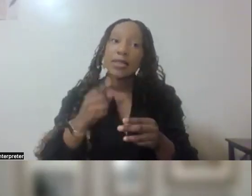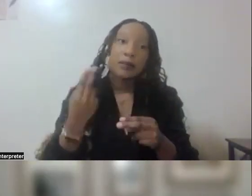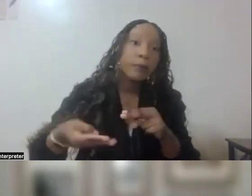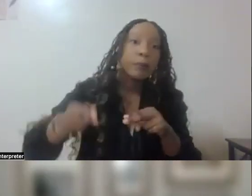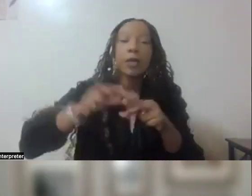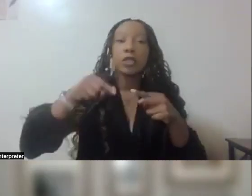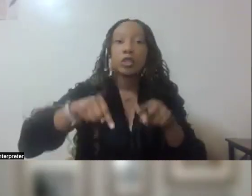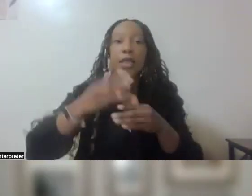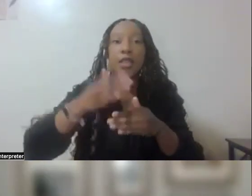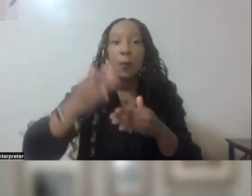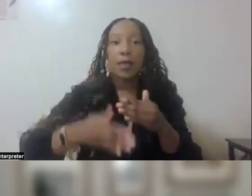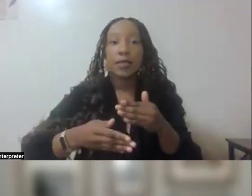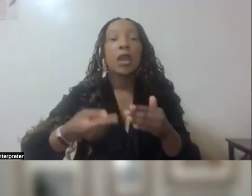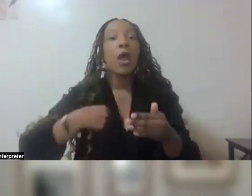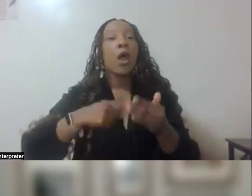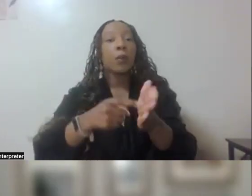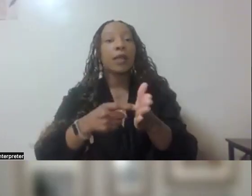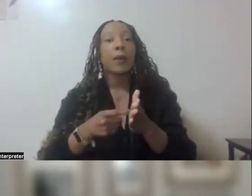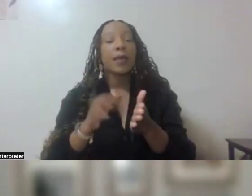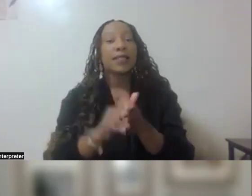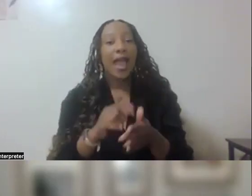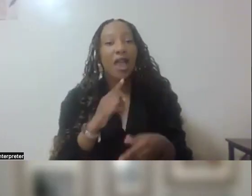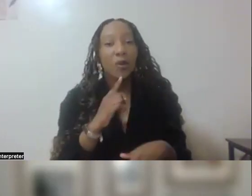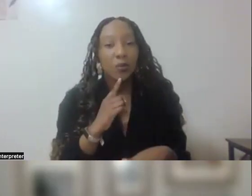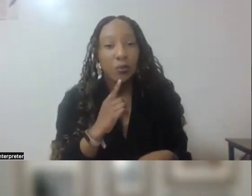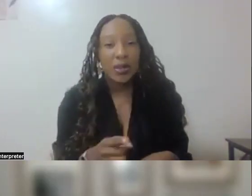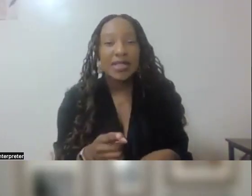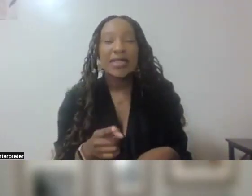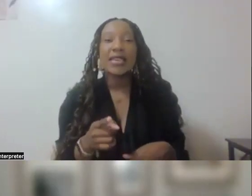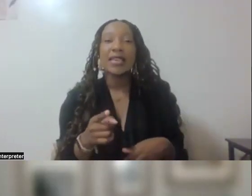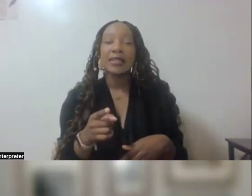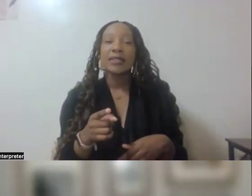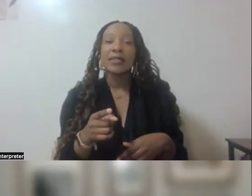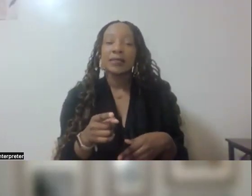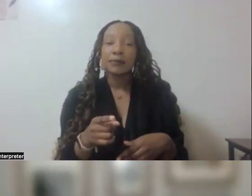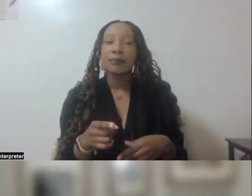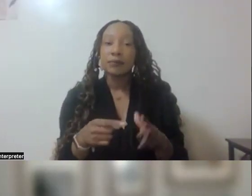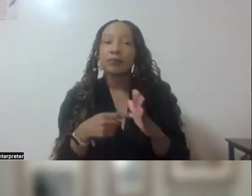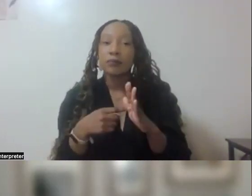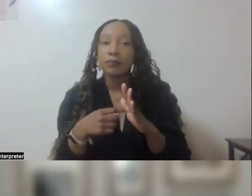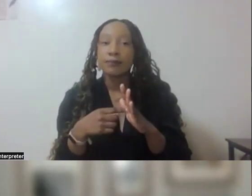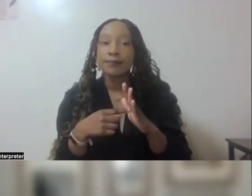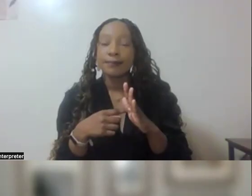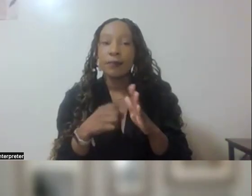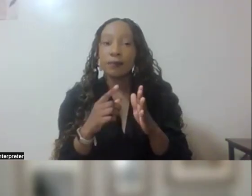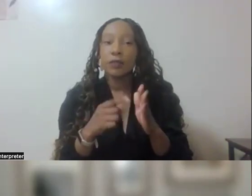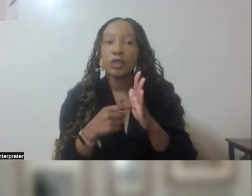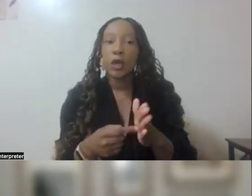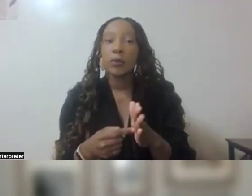paramedics follow, will dictate in a very granular fashion the route which the ambulance is to approach the